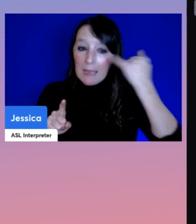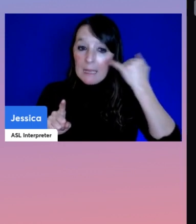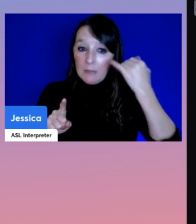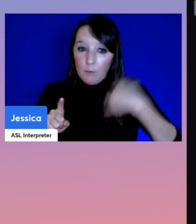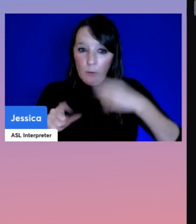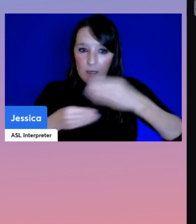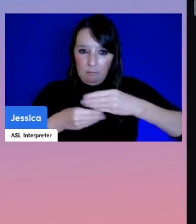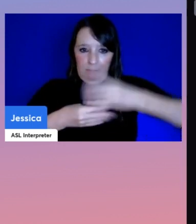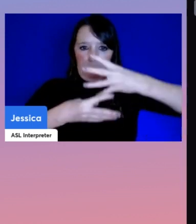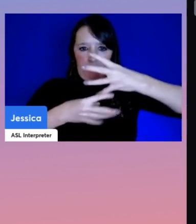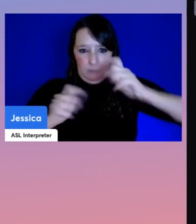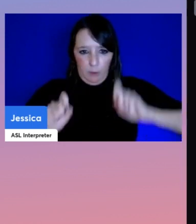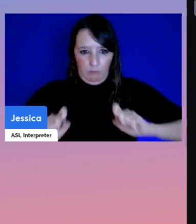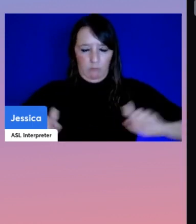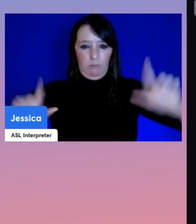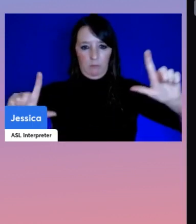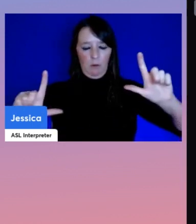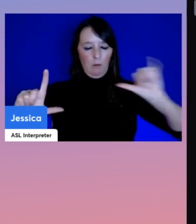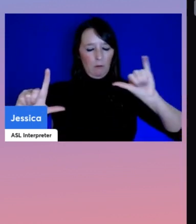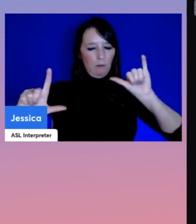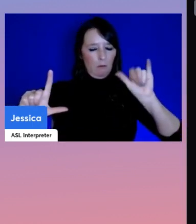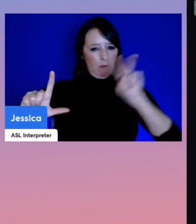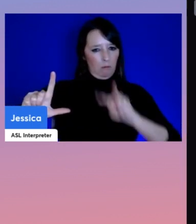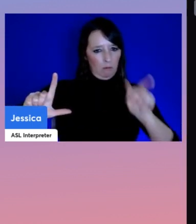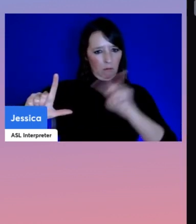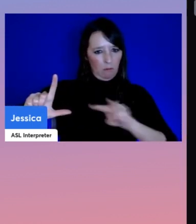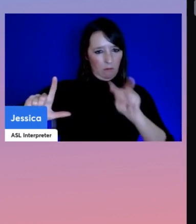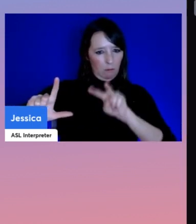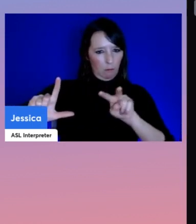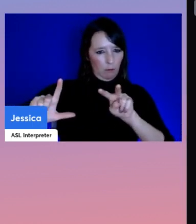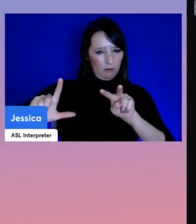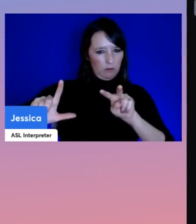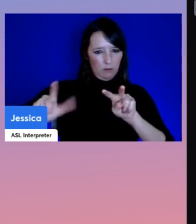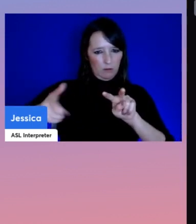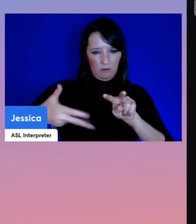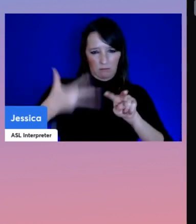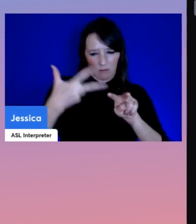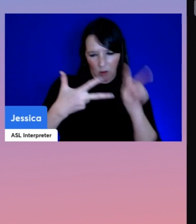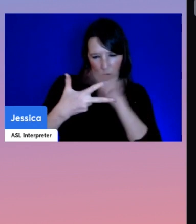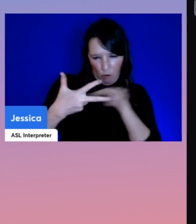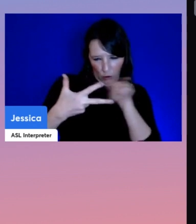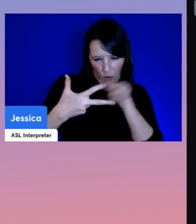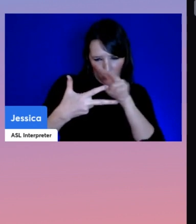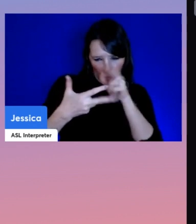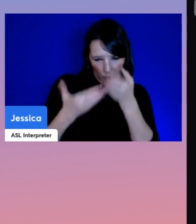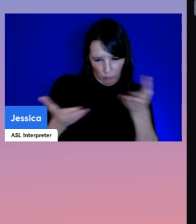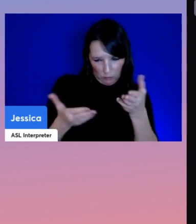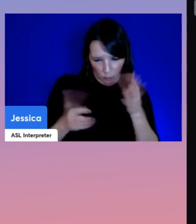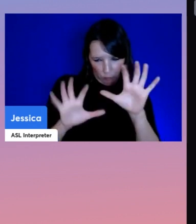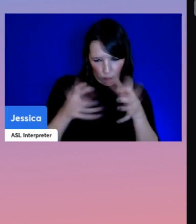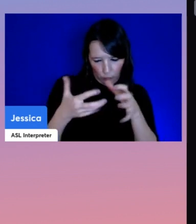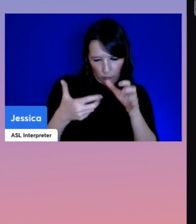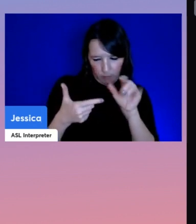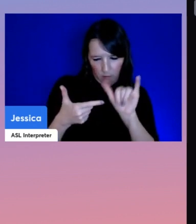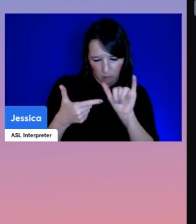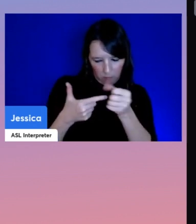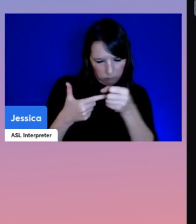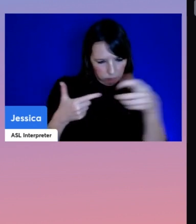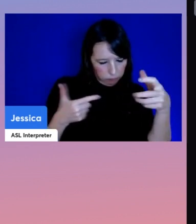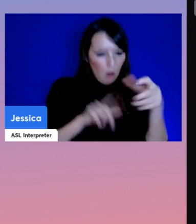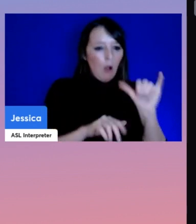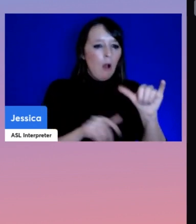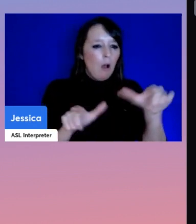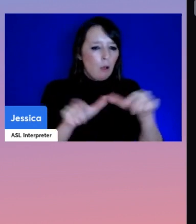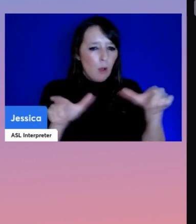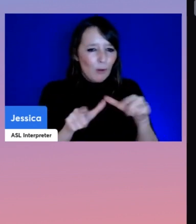here and we look at one of these resource groups, see that the location was